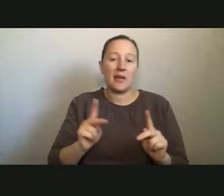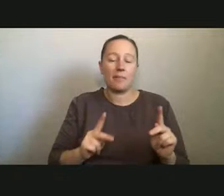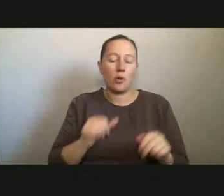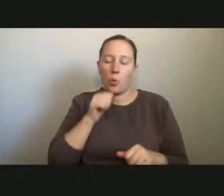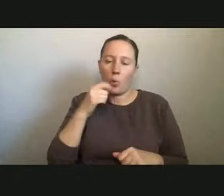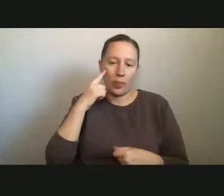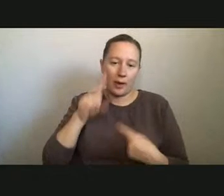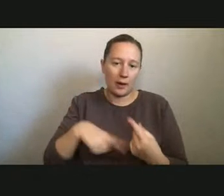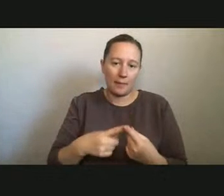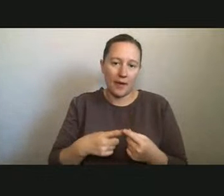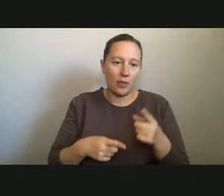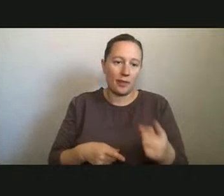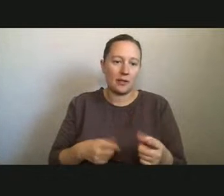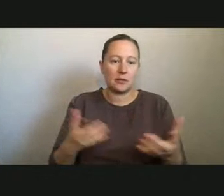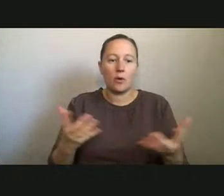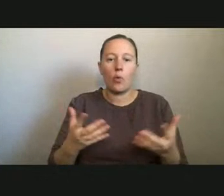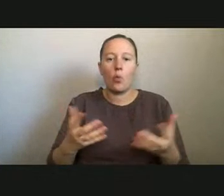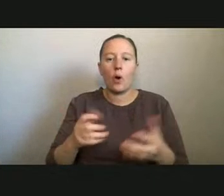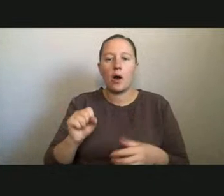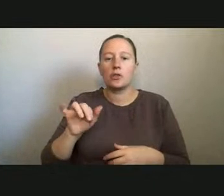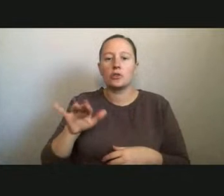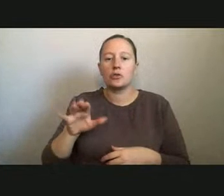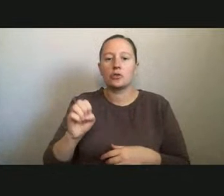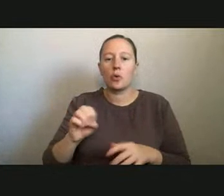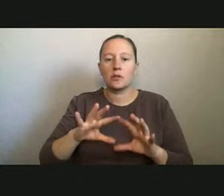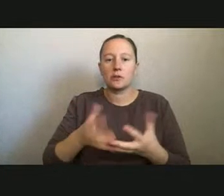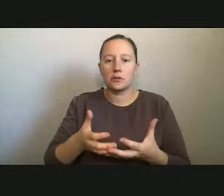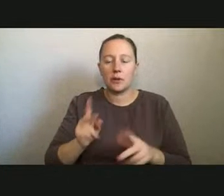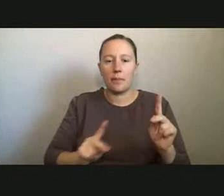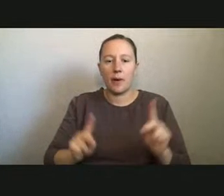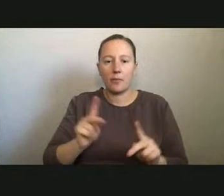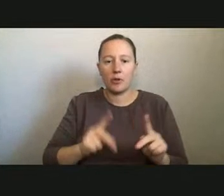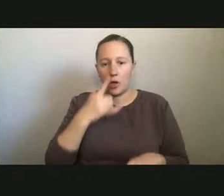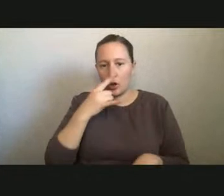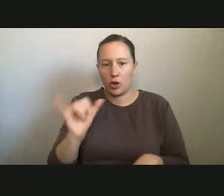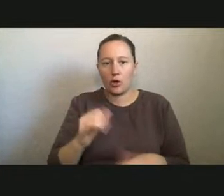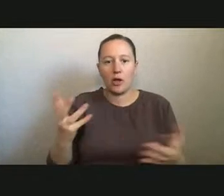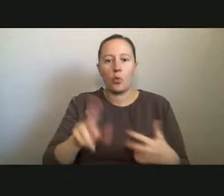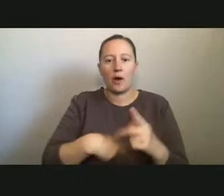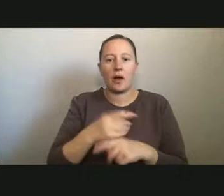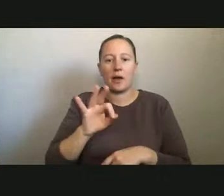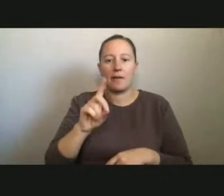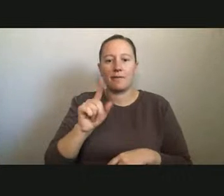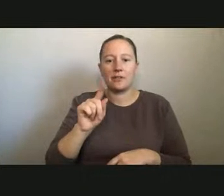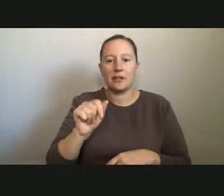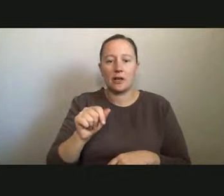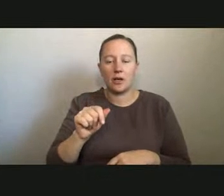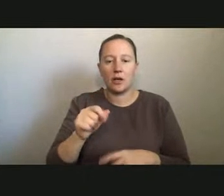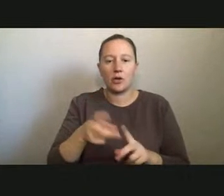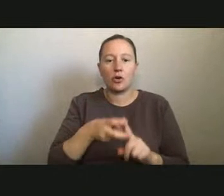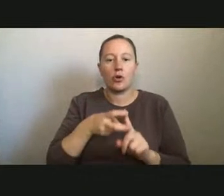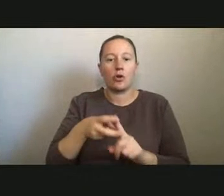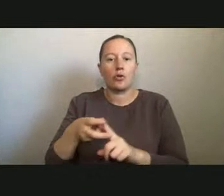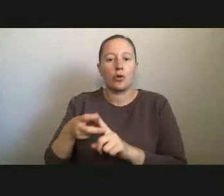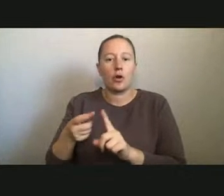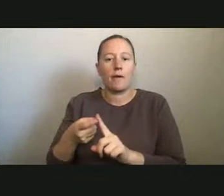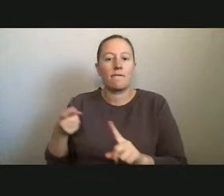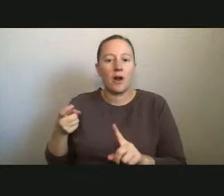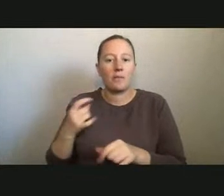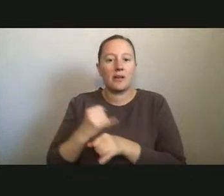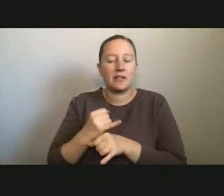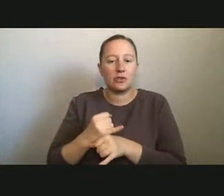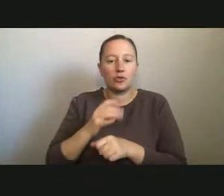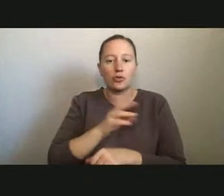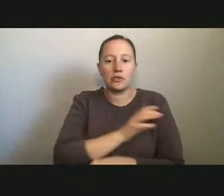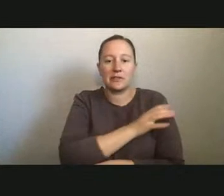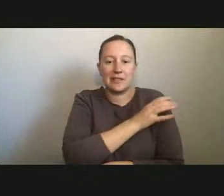think about this, but what does your source population look like? What kind of data do you have? Are you recruiting from your institution's clinic?